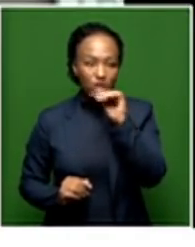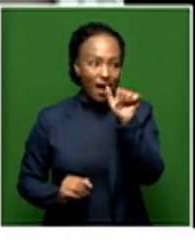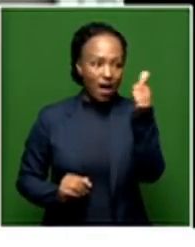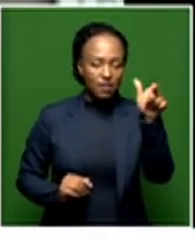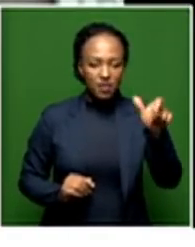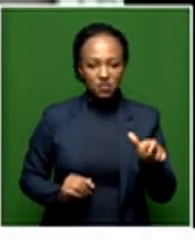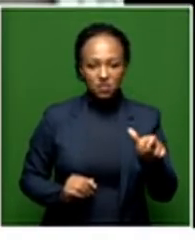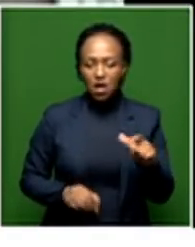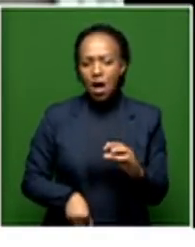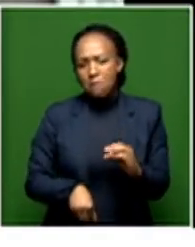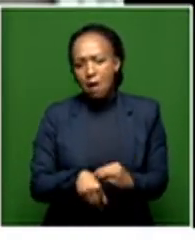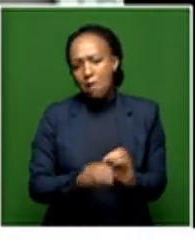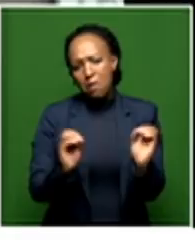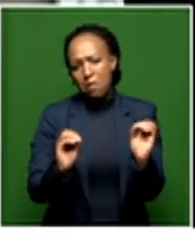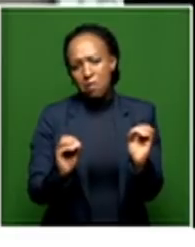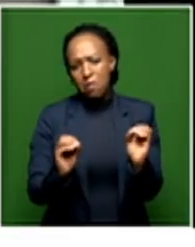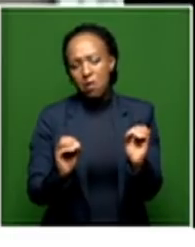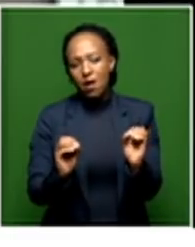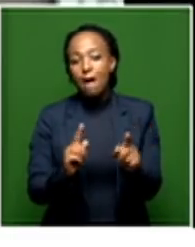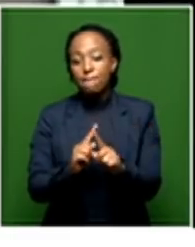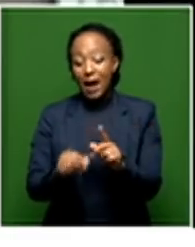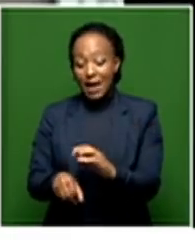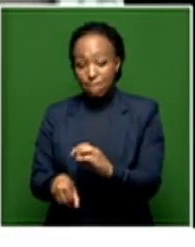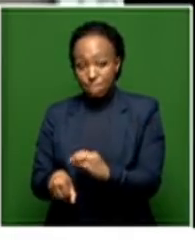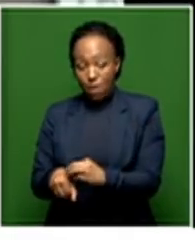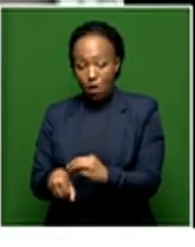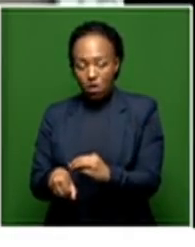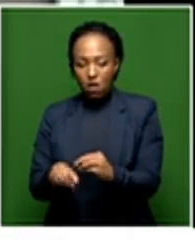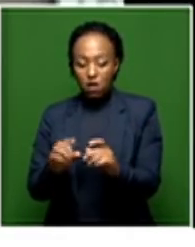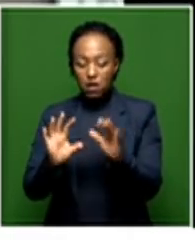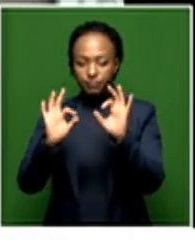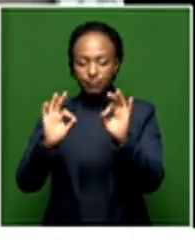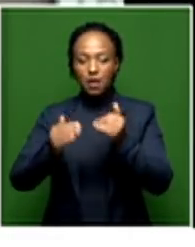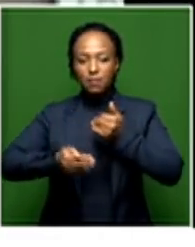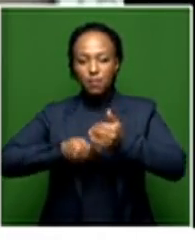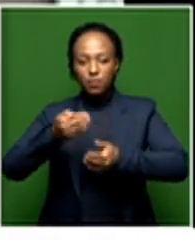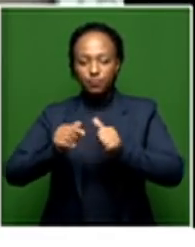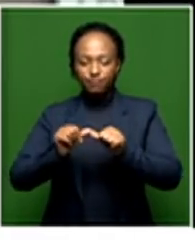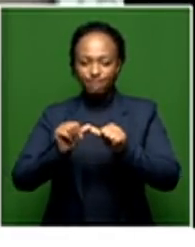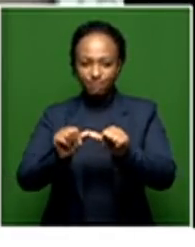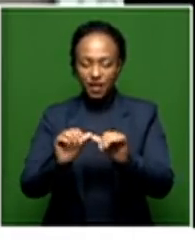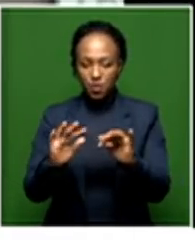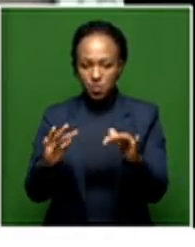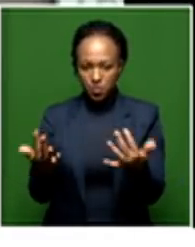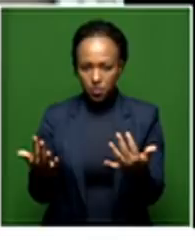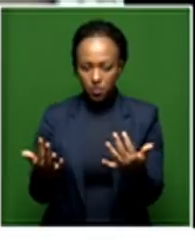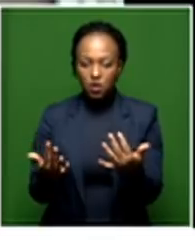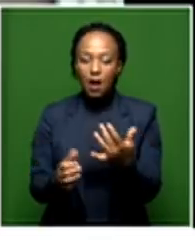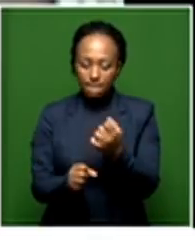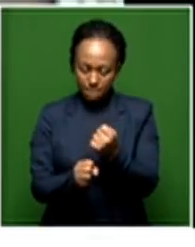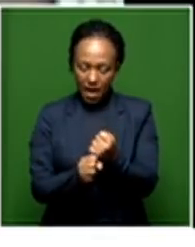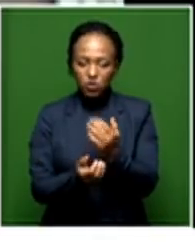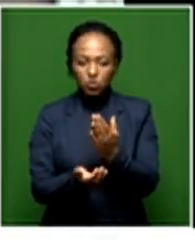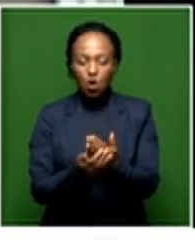to present much of a problem. But the proper procedure is to have your